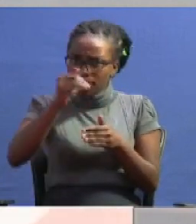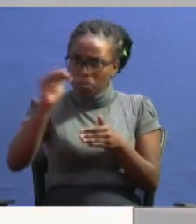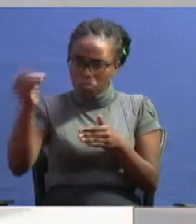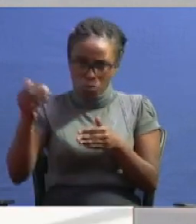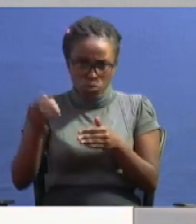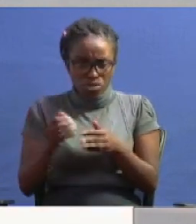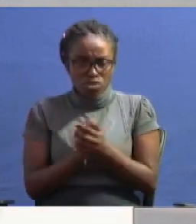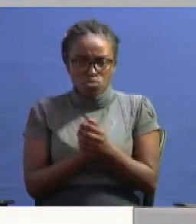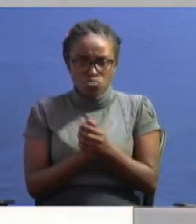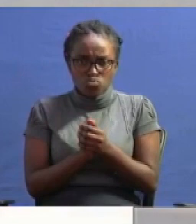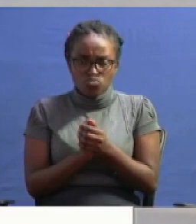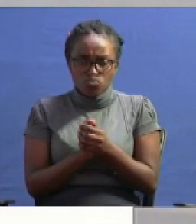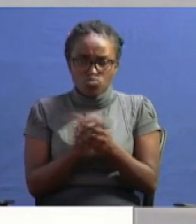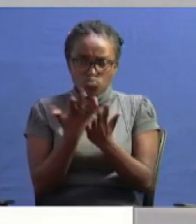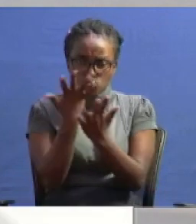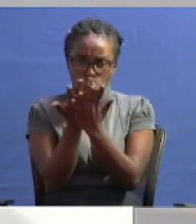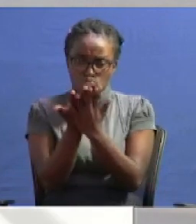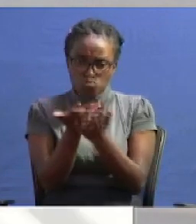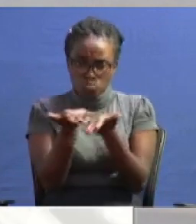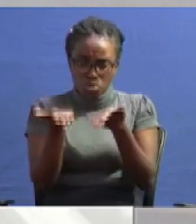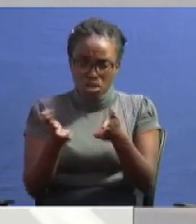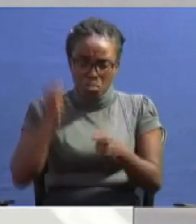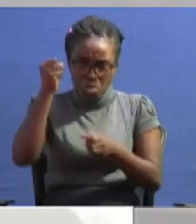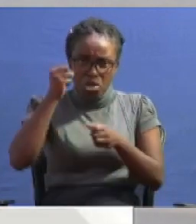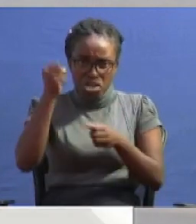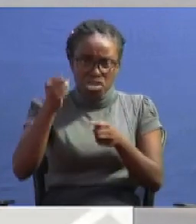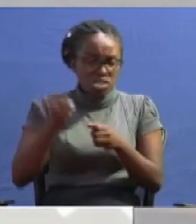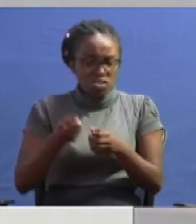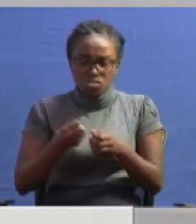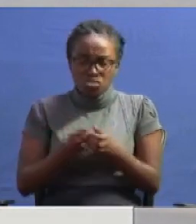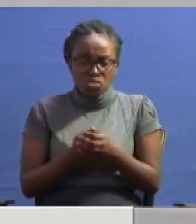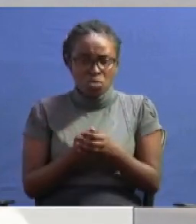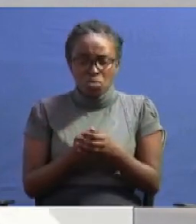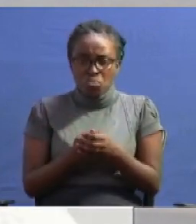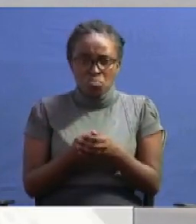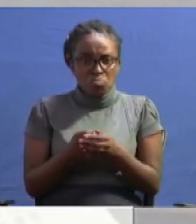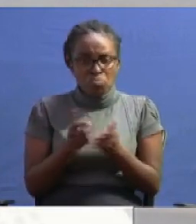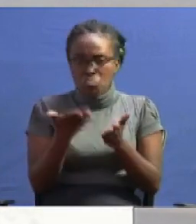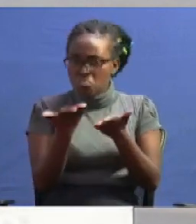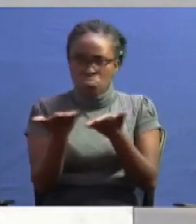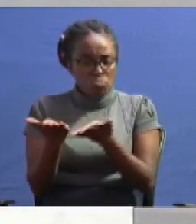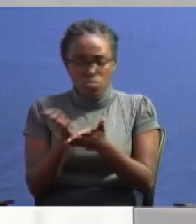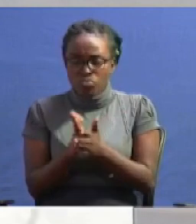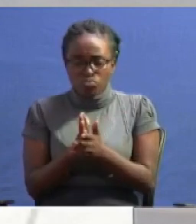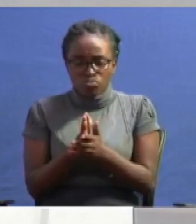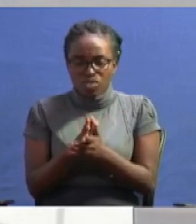when you look at the politics of, now we are talking about the politics of betrayal, Deputy President Rigathi Gachagua is